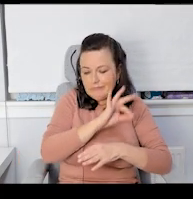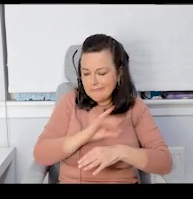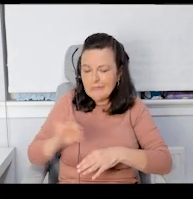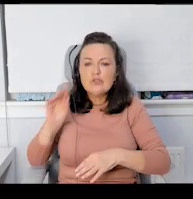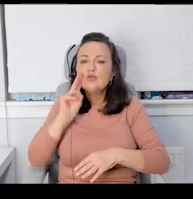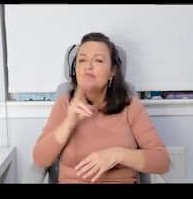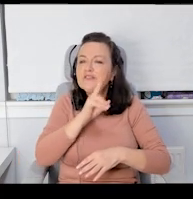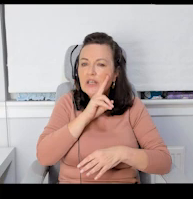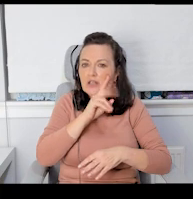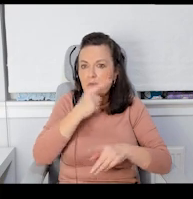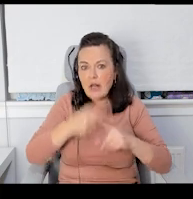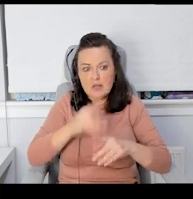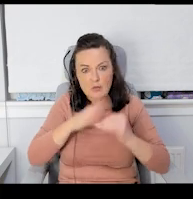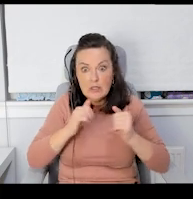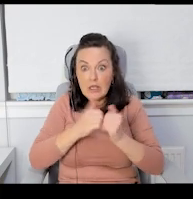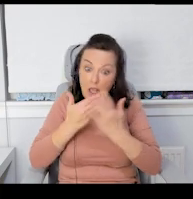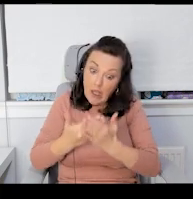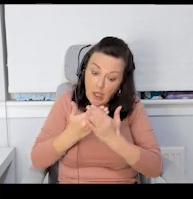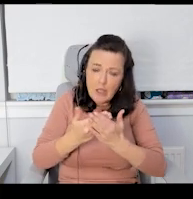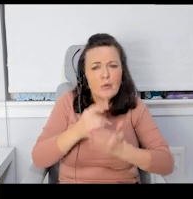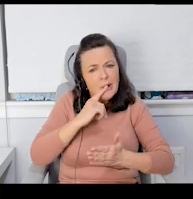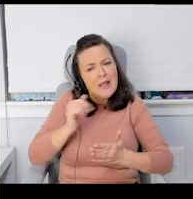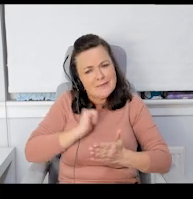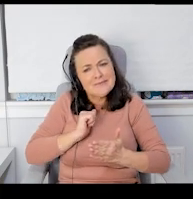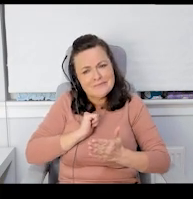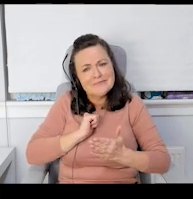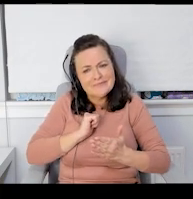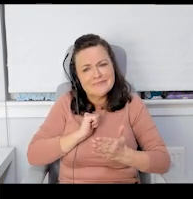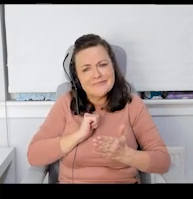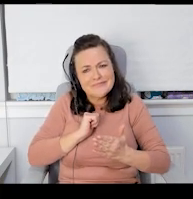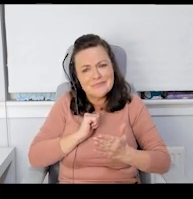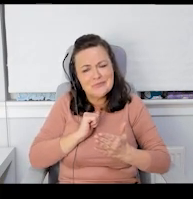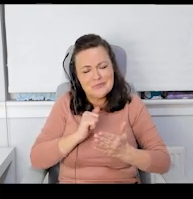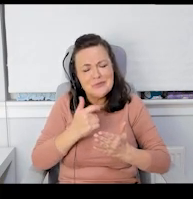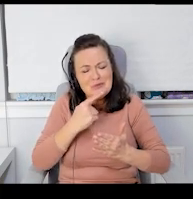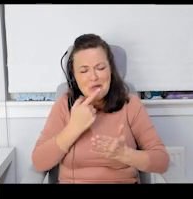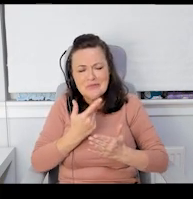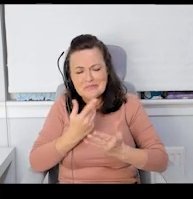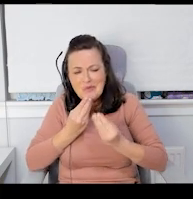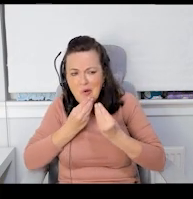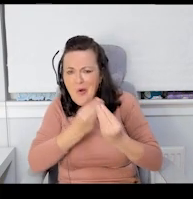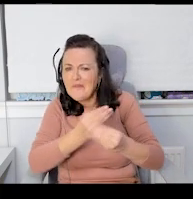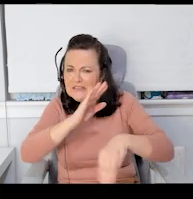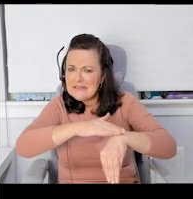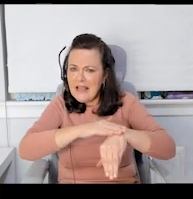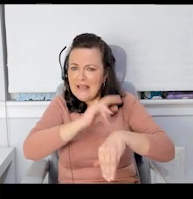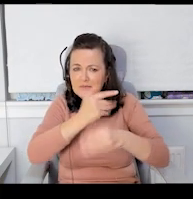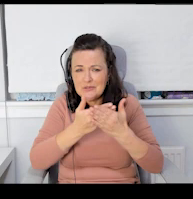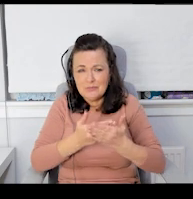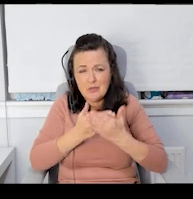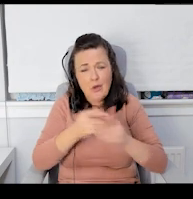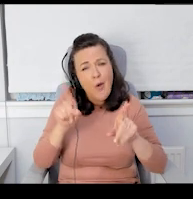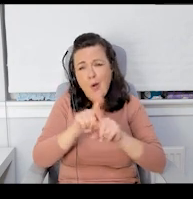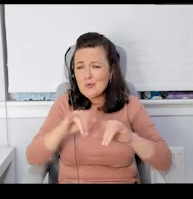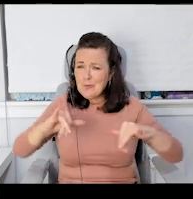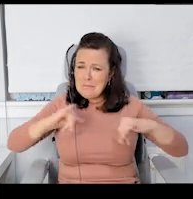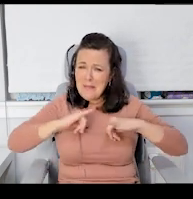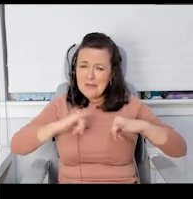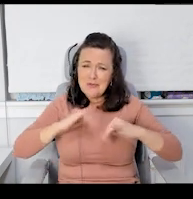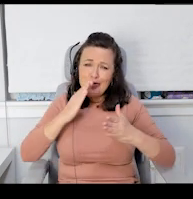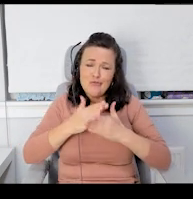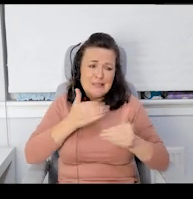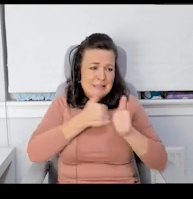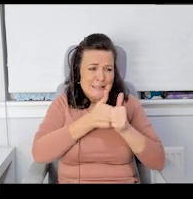that time and support. And the managers are really, really supportive, really, they're bringing in apprentices for a